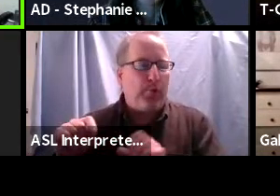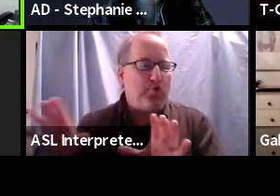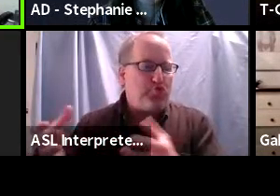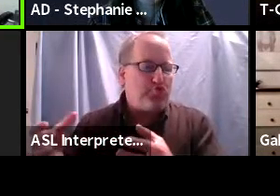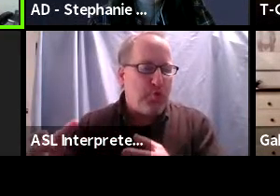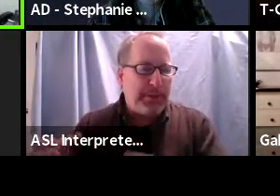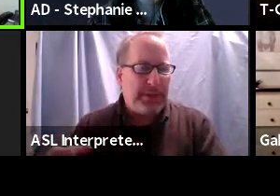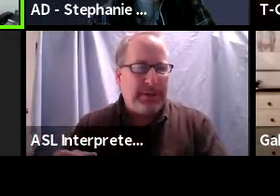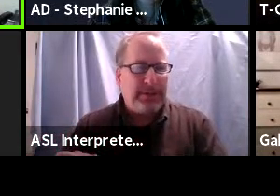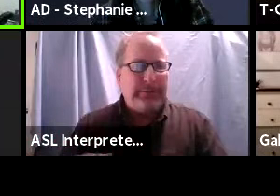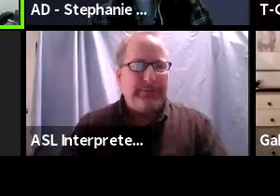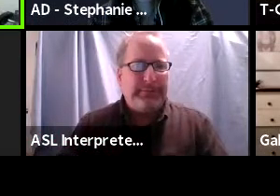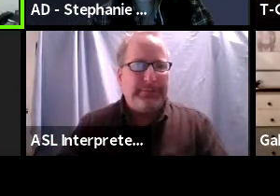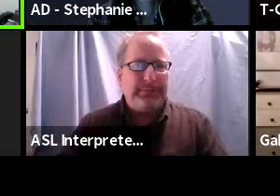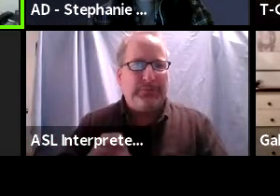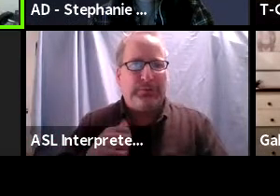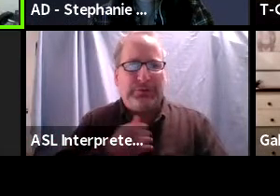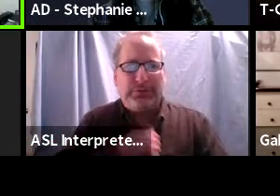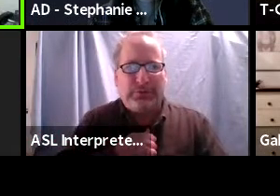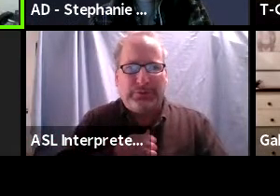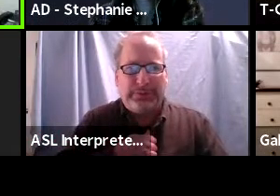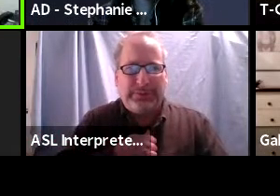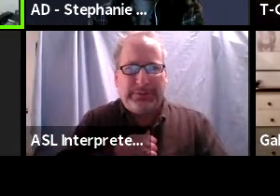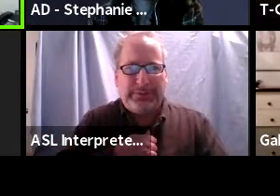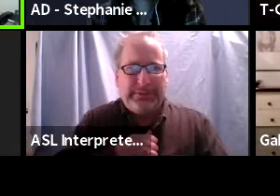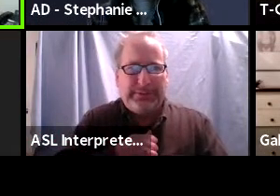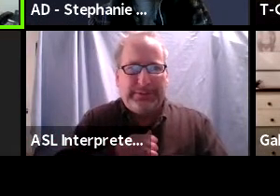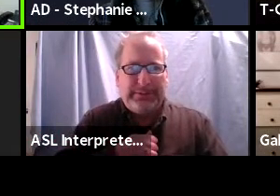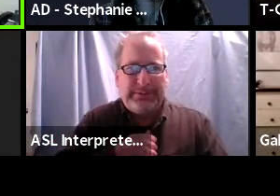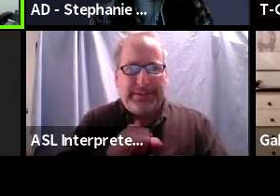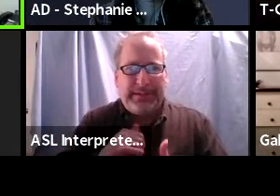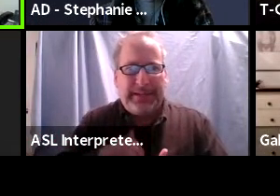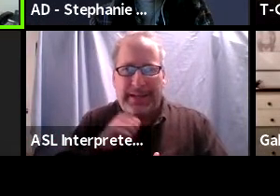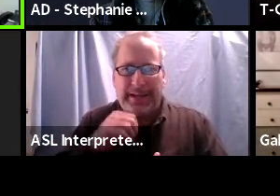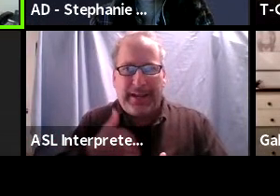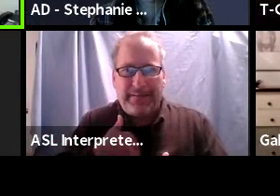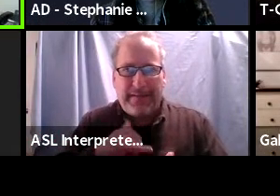So sorry, Elaine, for not kind of indicating that. And that the